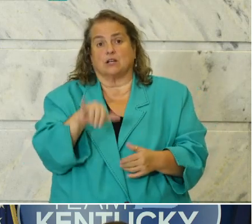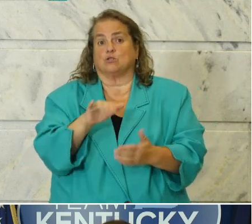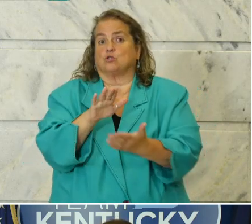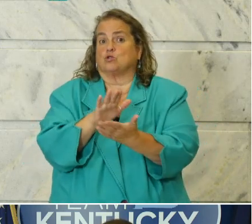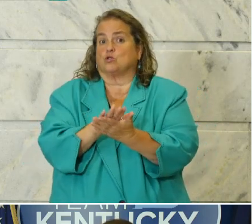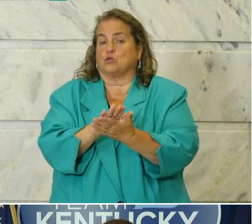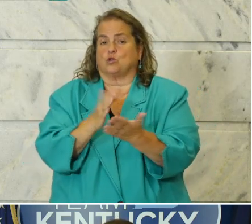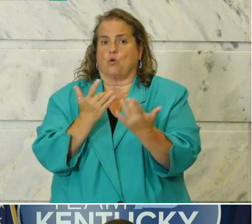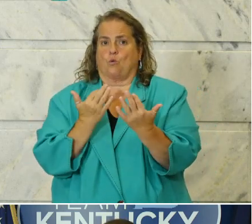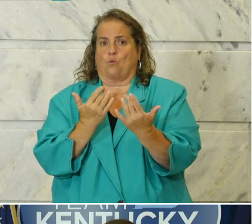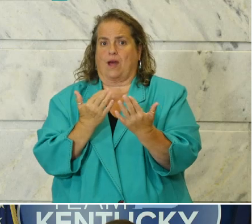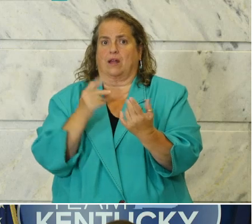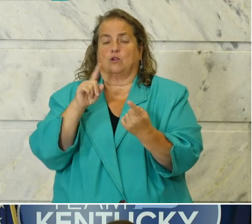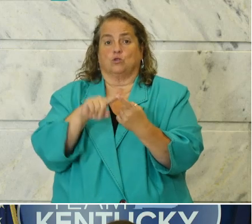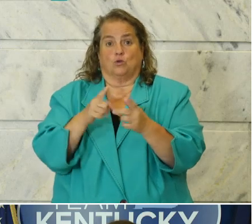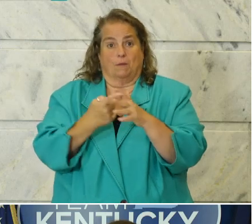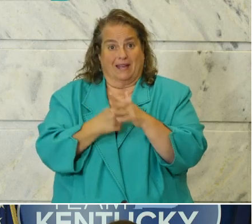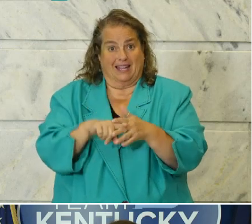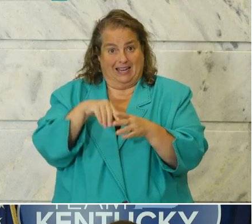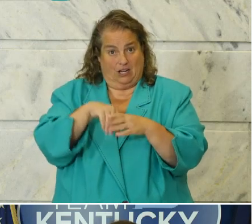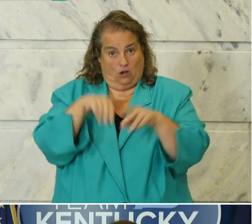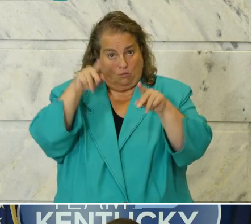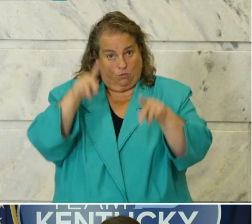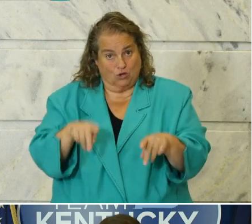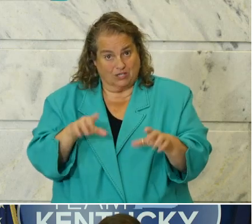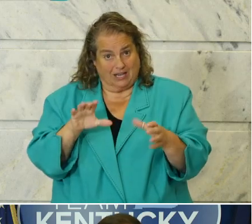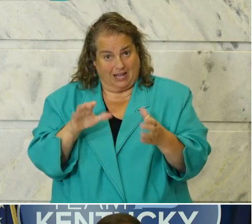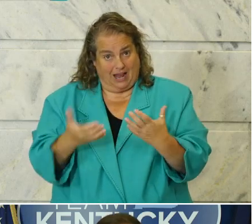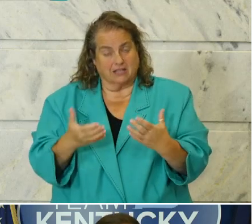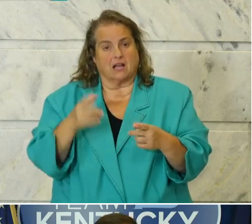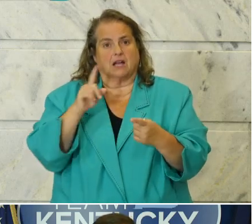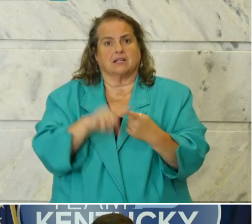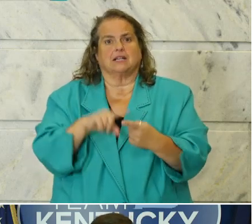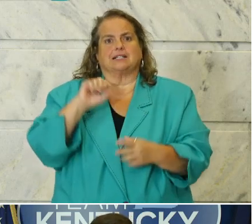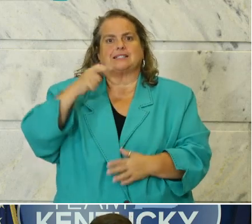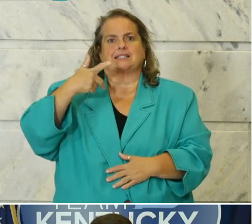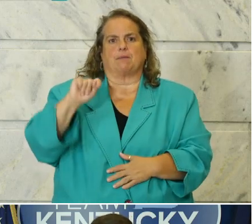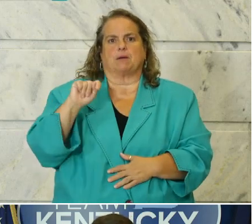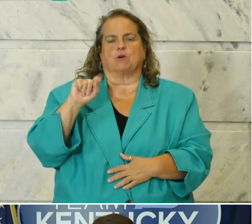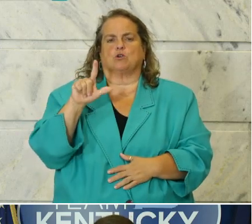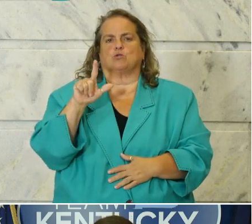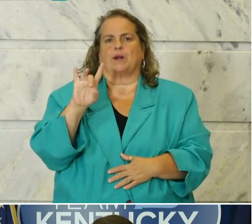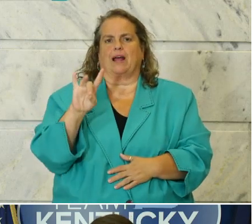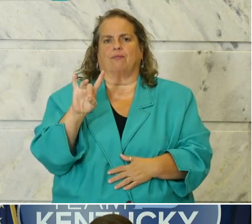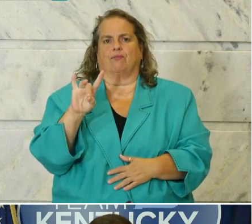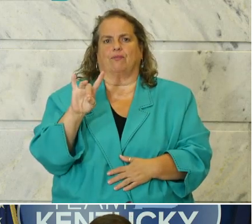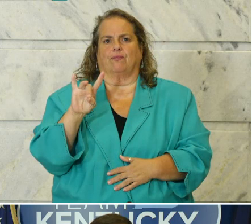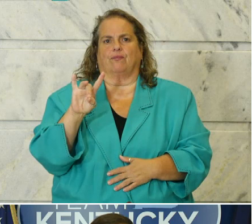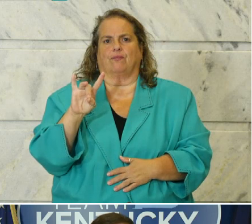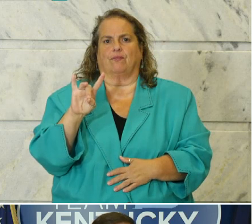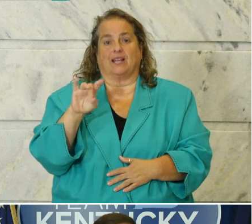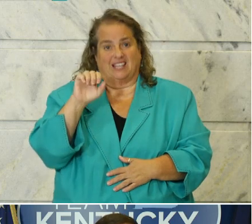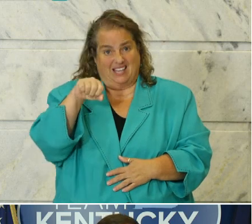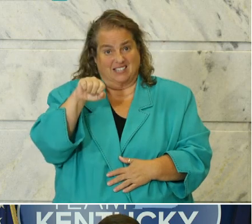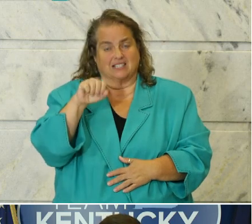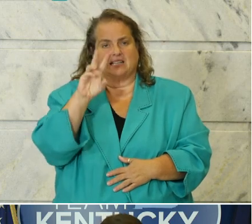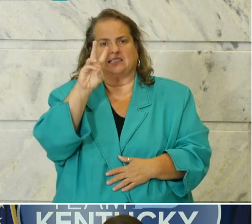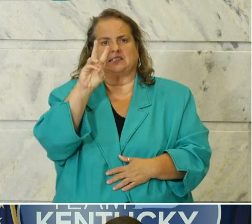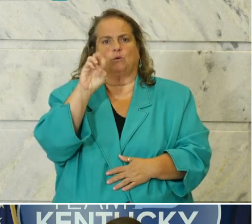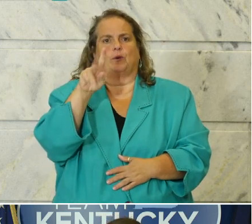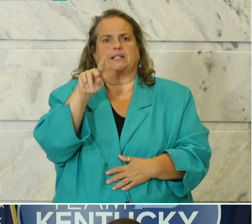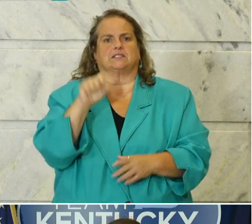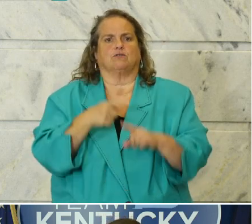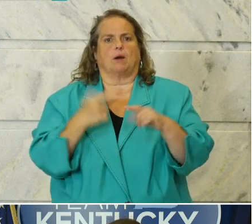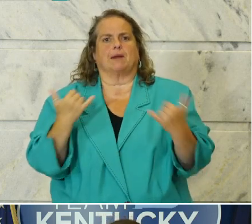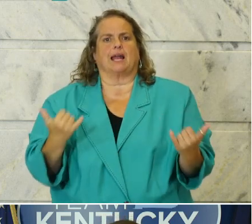schools wait to begin in-person classes until September the 28th. Yes, that's about 6 weeks from